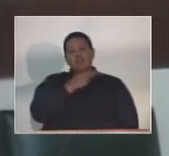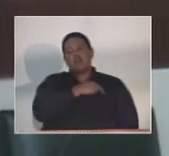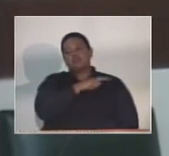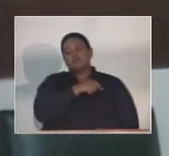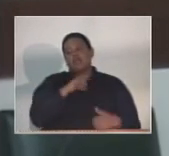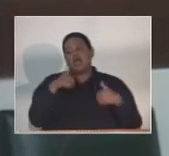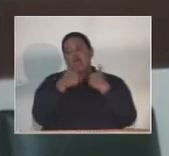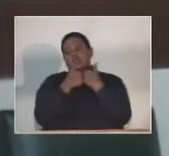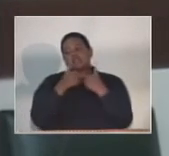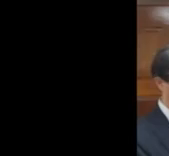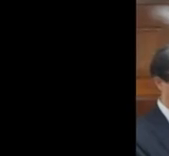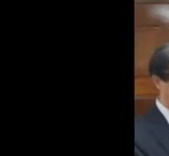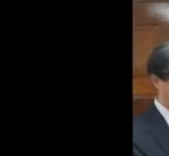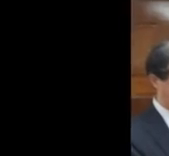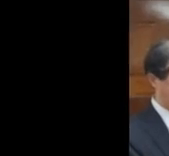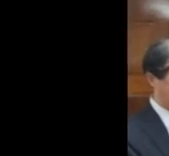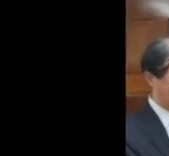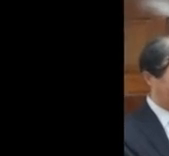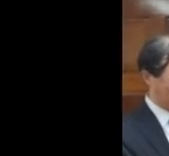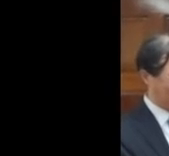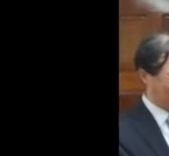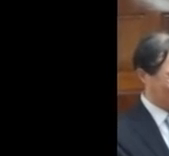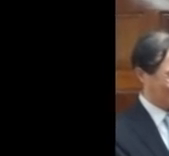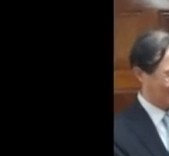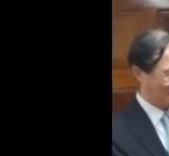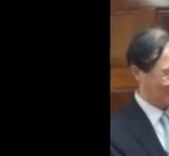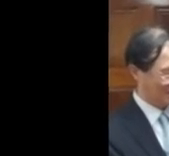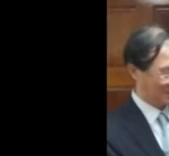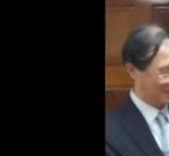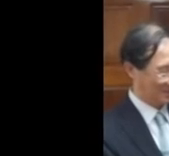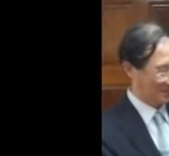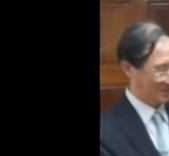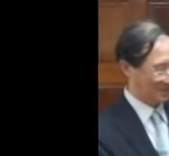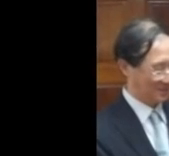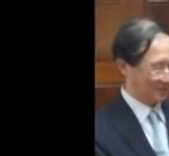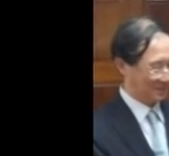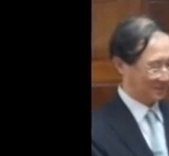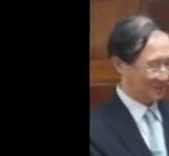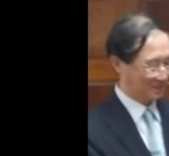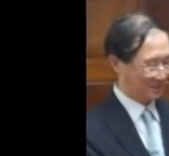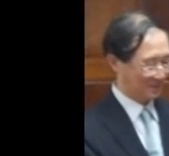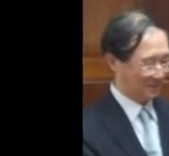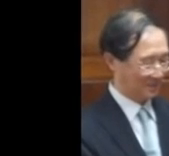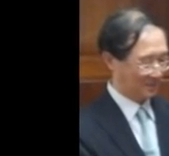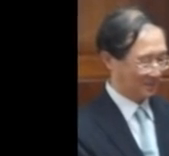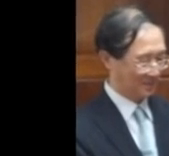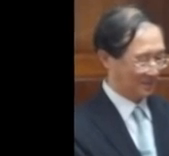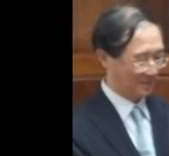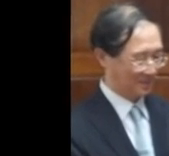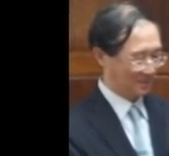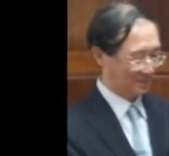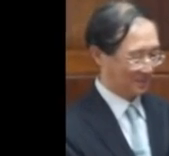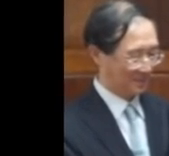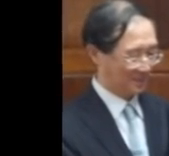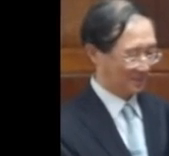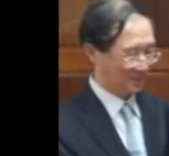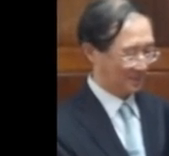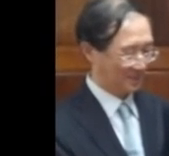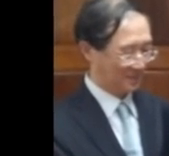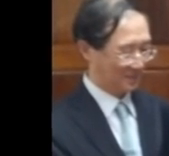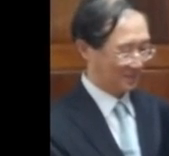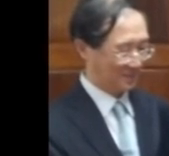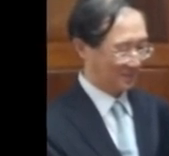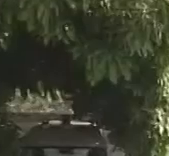and Emergency Area. And progress is expected on plans to build a state-of-the-art child and adolescent hospital in